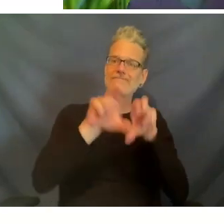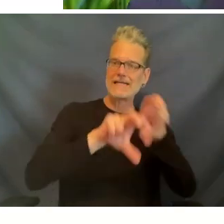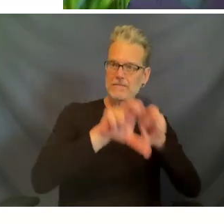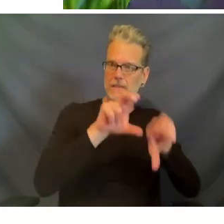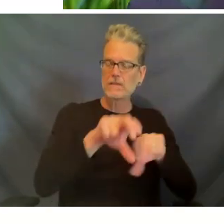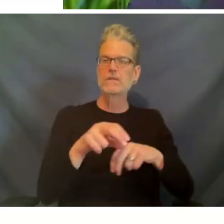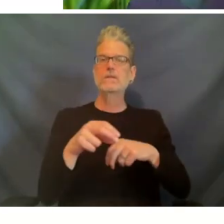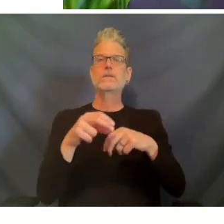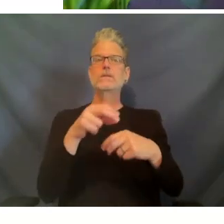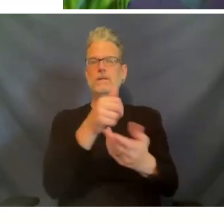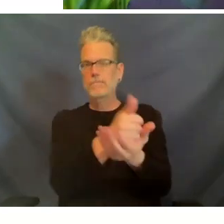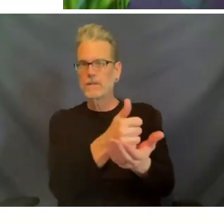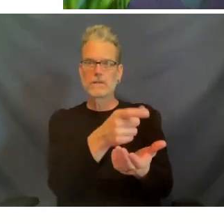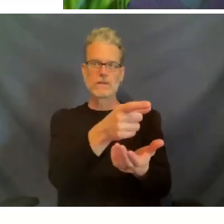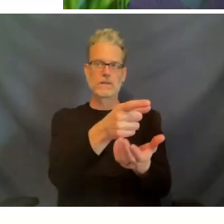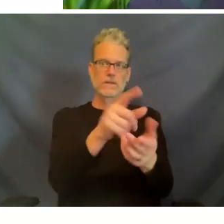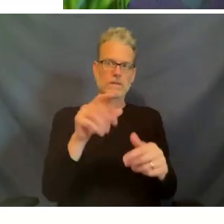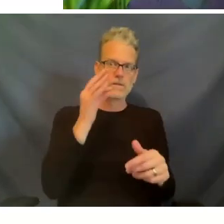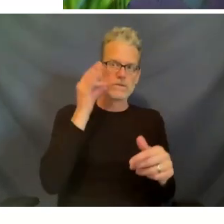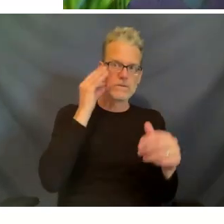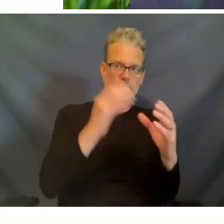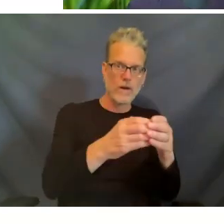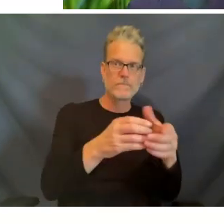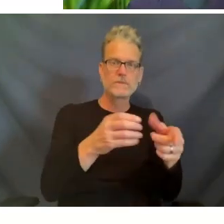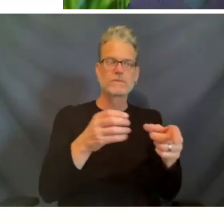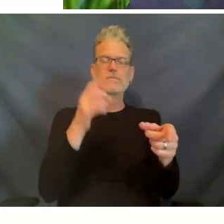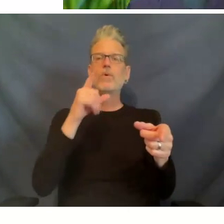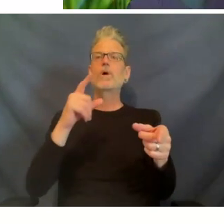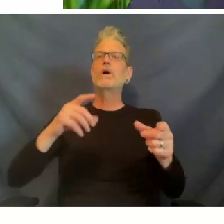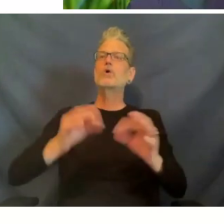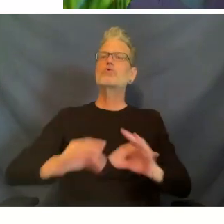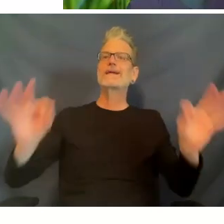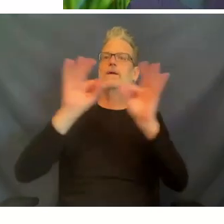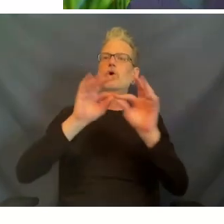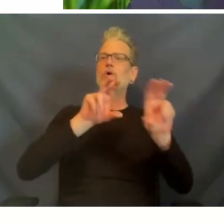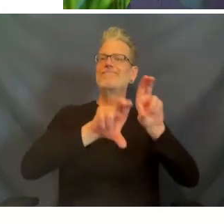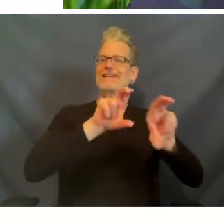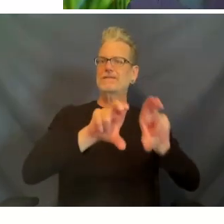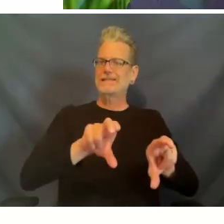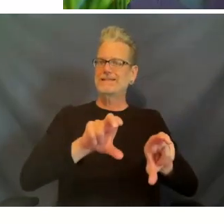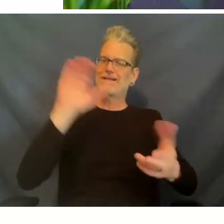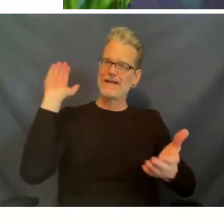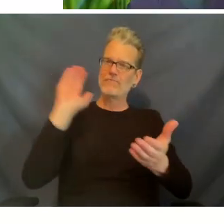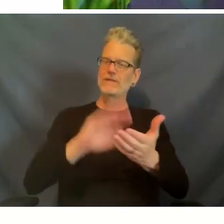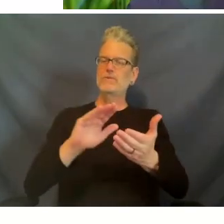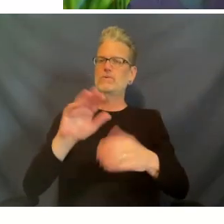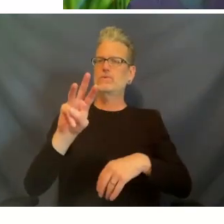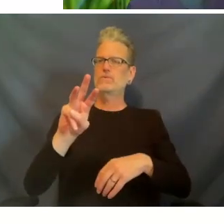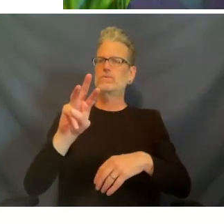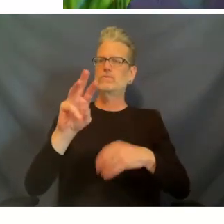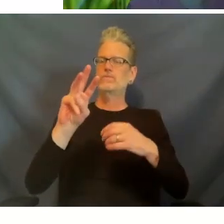and working with tribes to make critical investments or tribal investments that reduce wildfire risk, restore